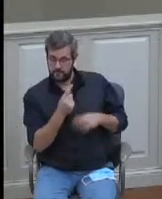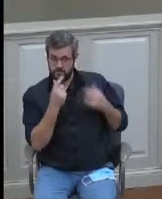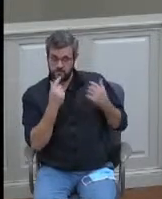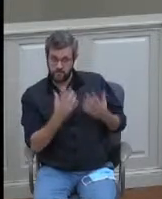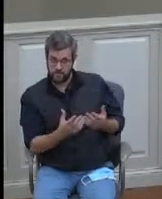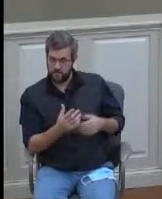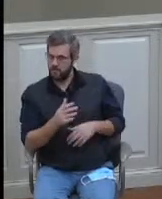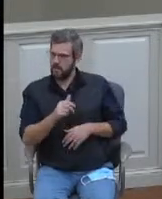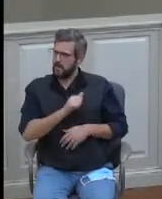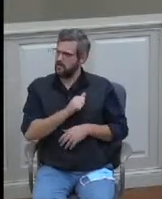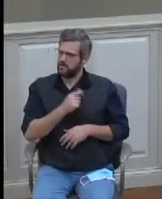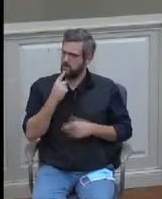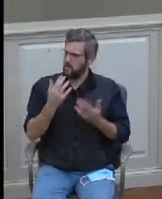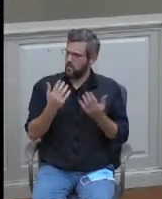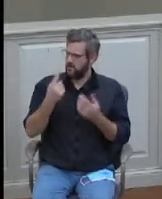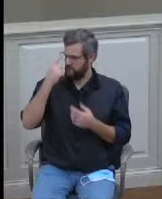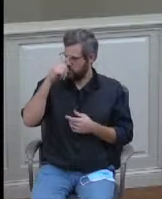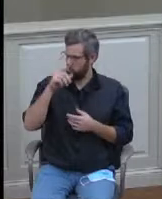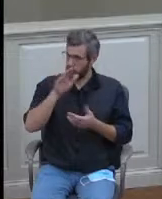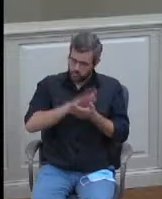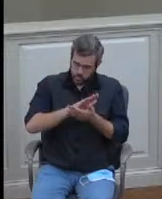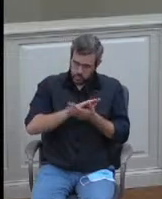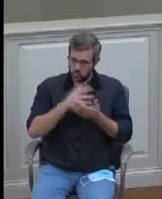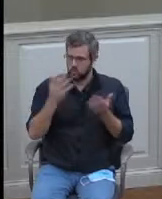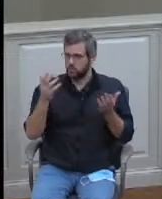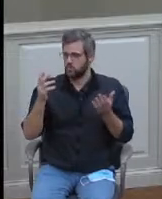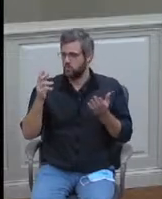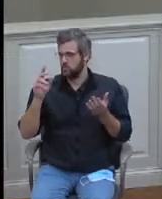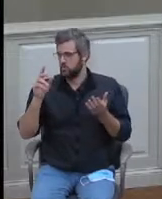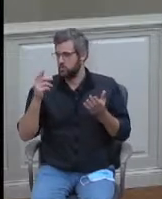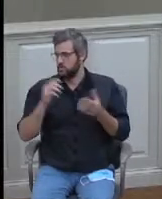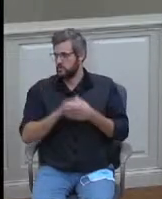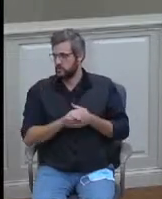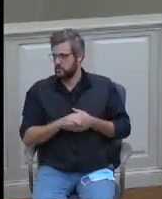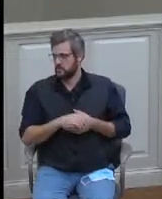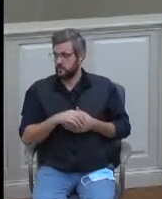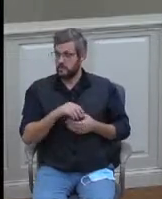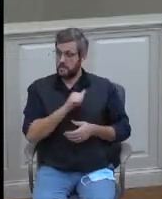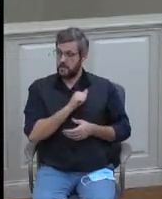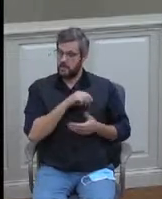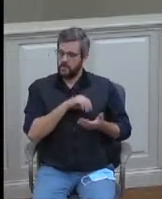No, we got to wait on. Waiting to see if school is in session.